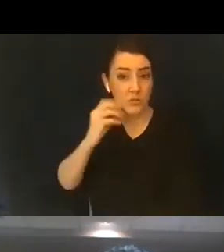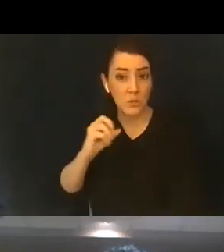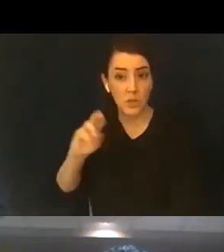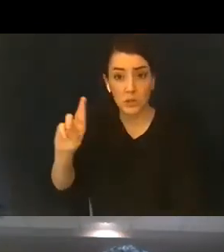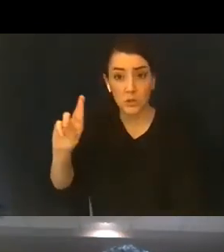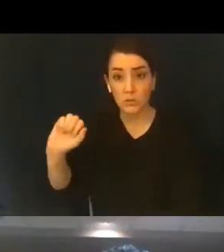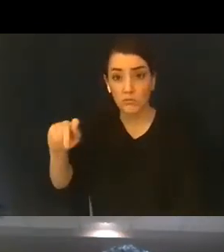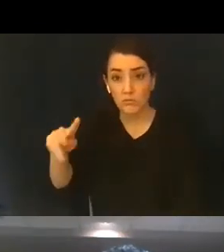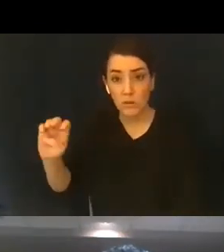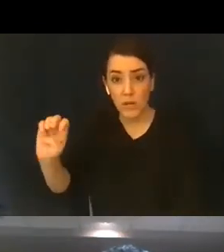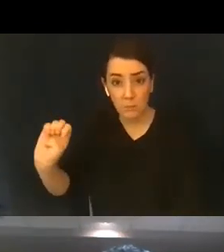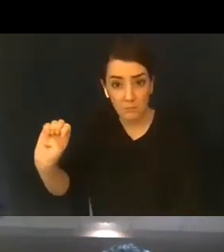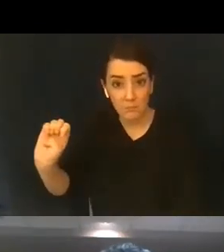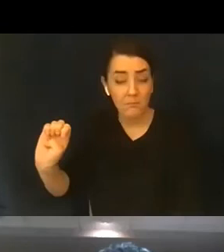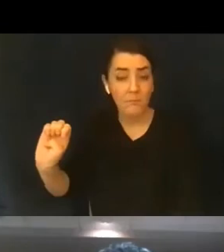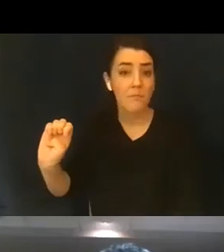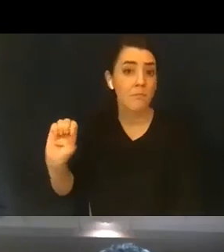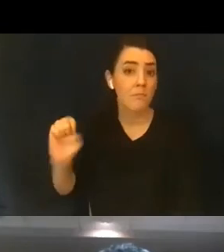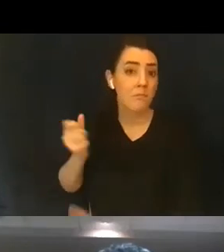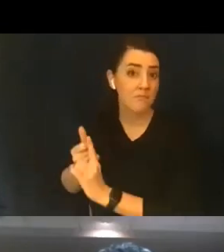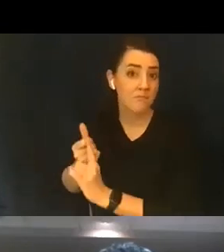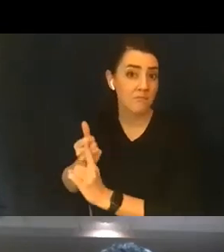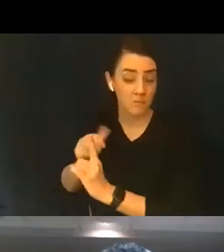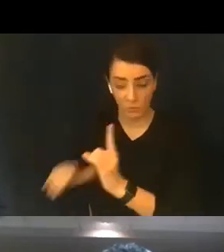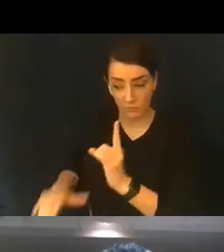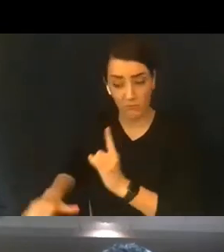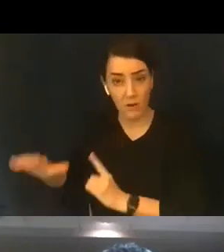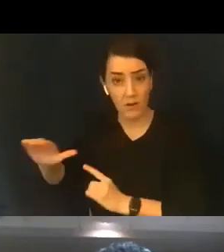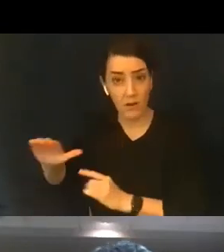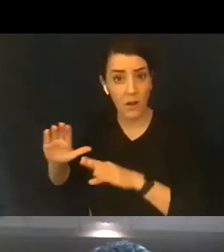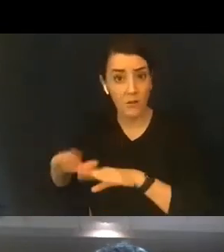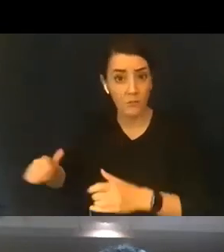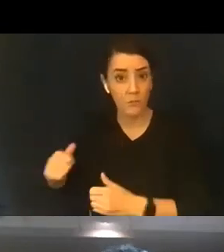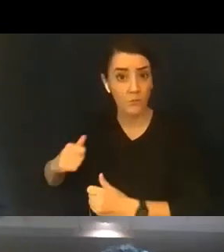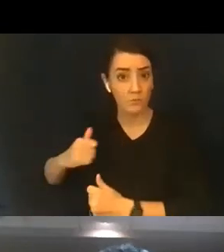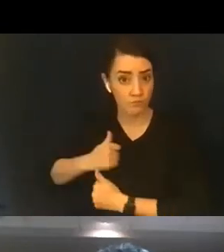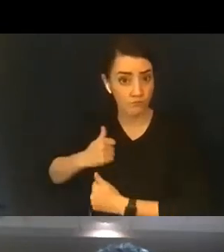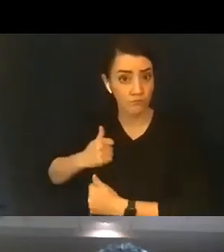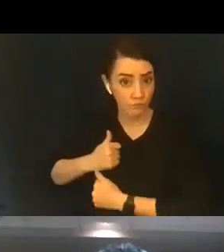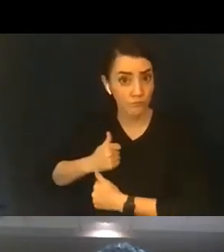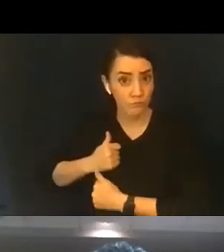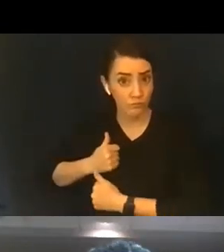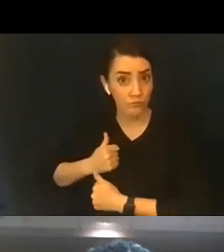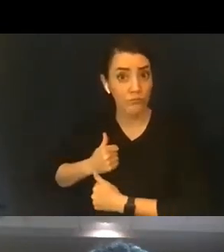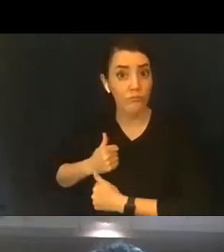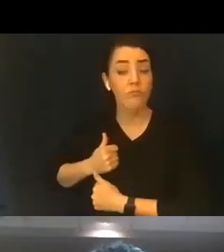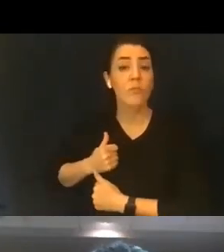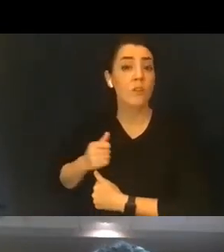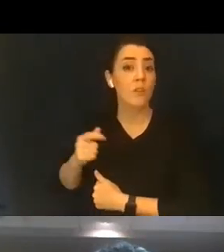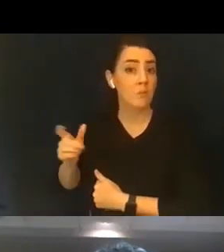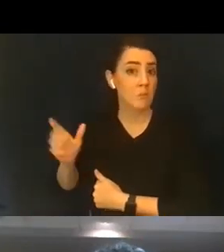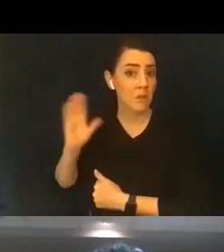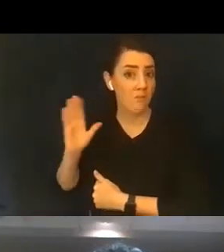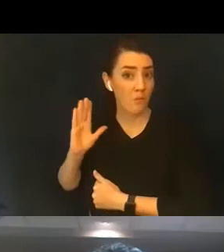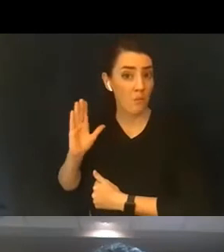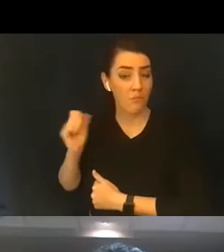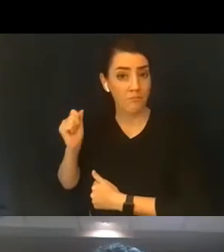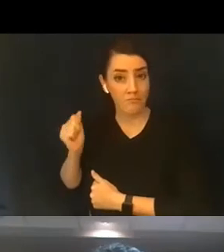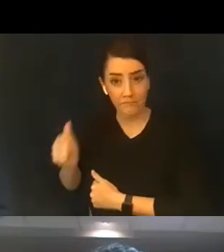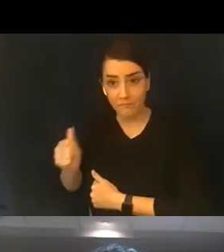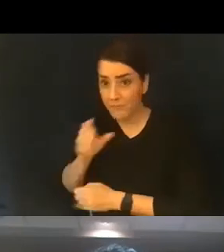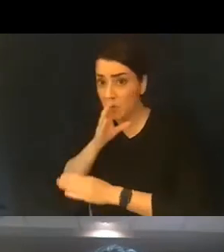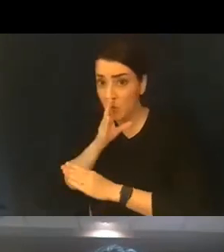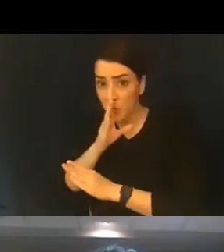recently when he stepped up and he said, "Kosol, I need you to do me a favor. Can you start telling my story?"